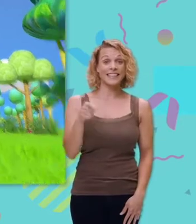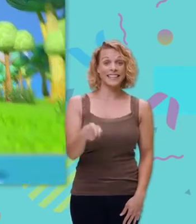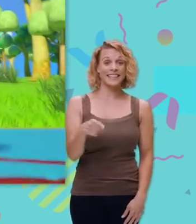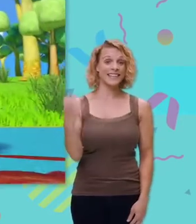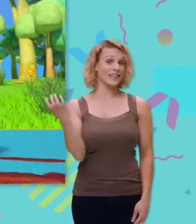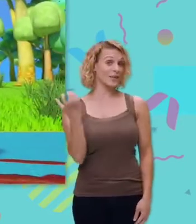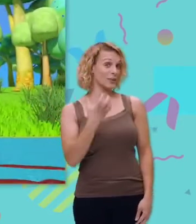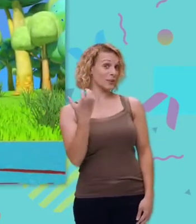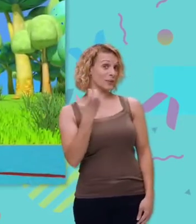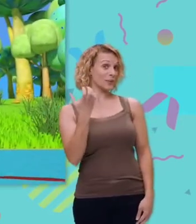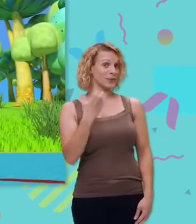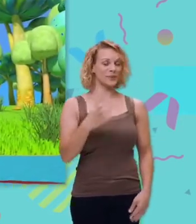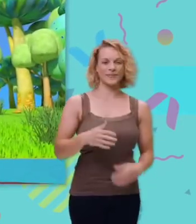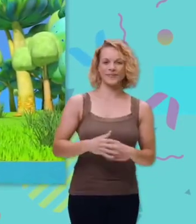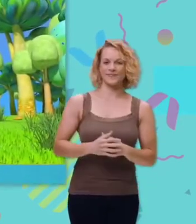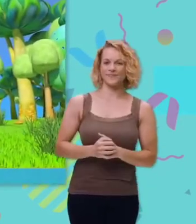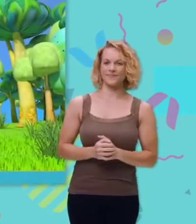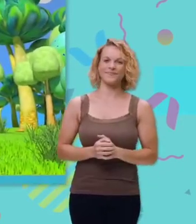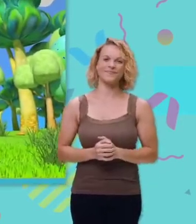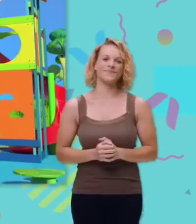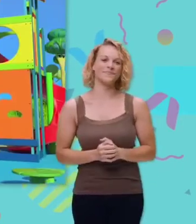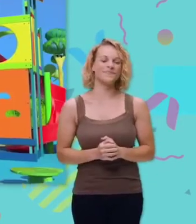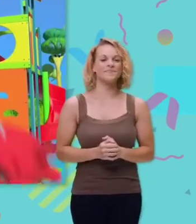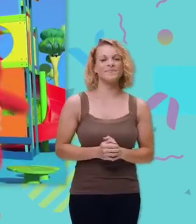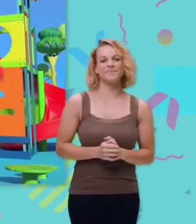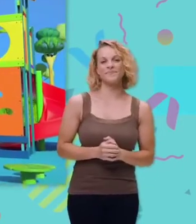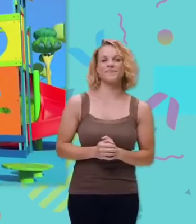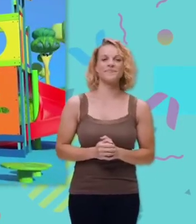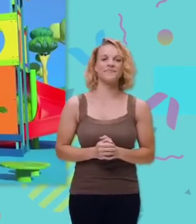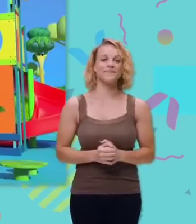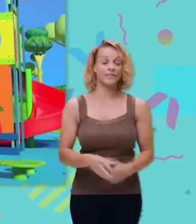Yay, I like them.